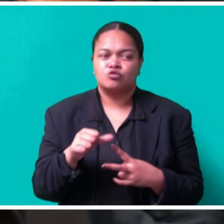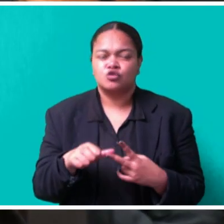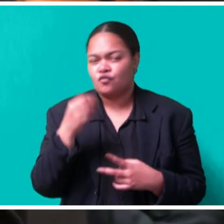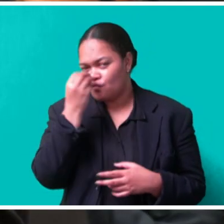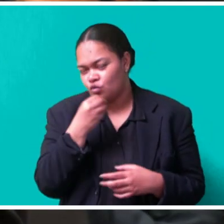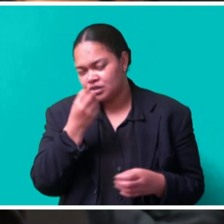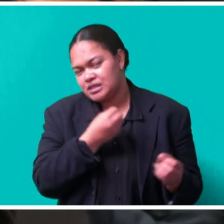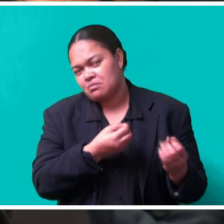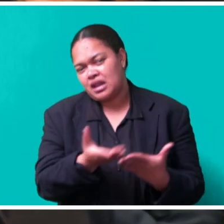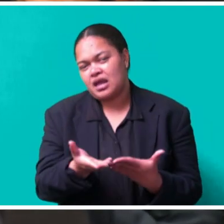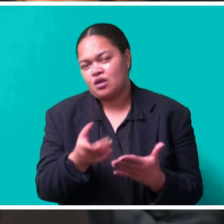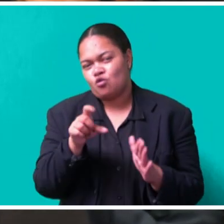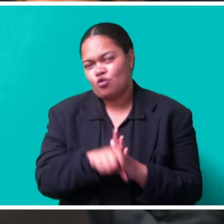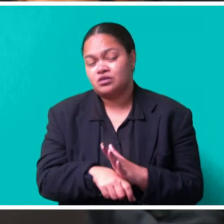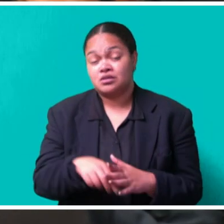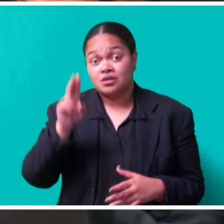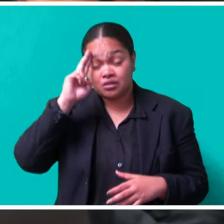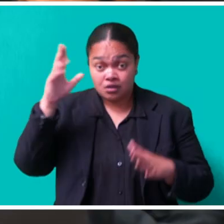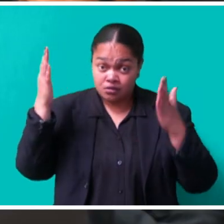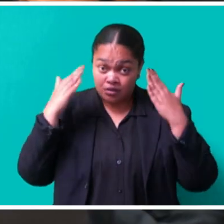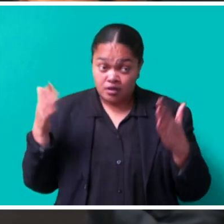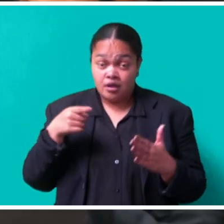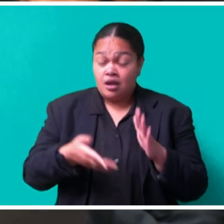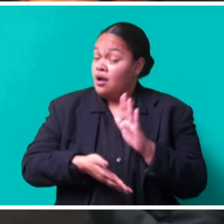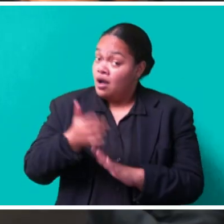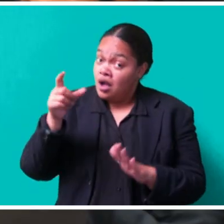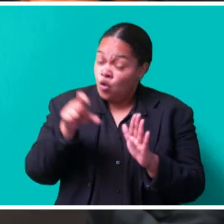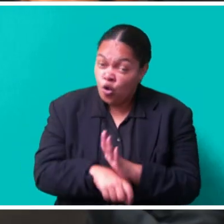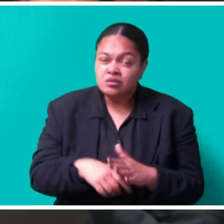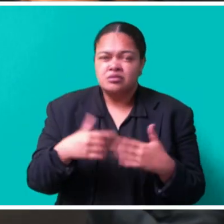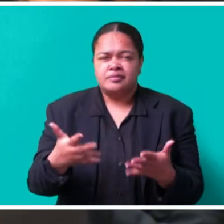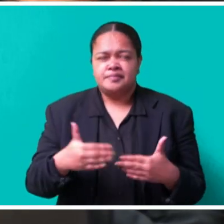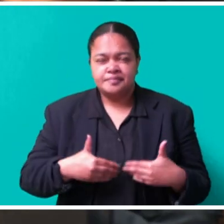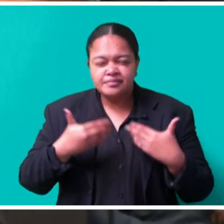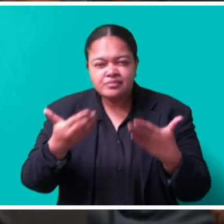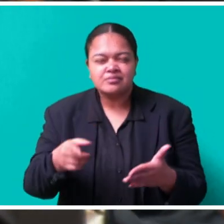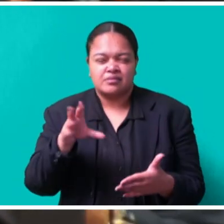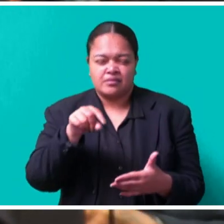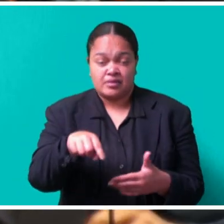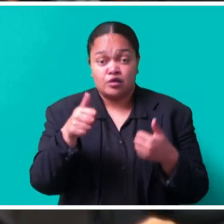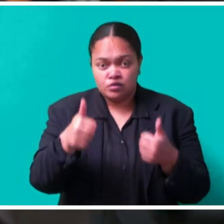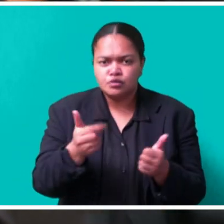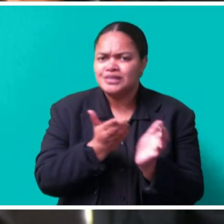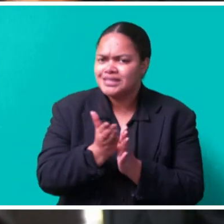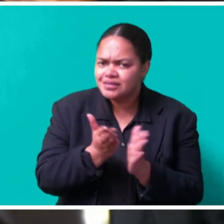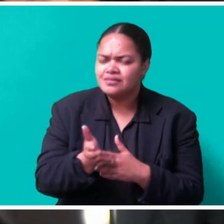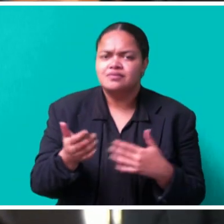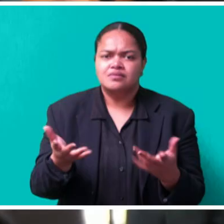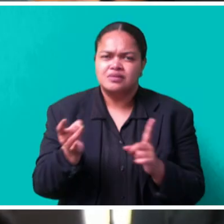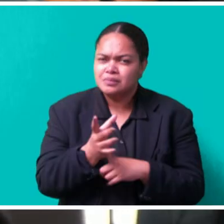cost. Mr. Speaker, sir, this higher cost of moving and producing goods, services, food, and